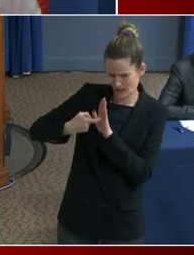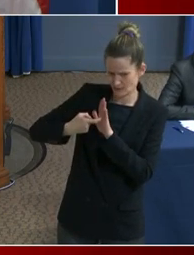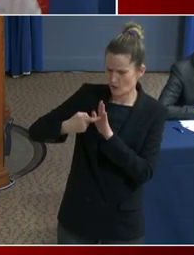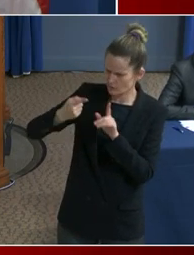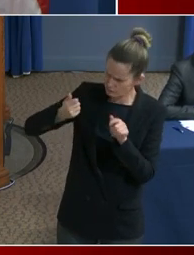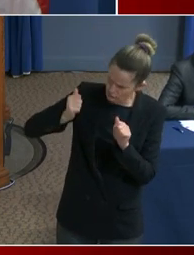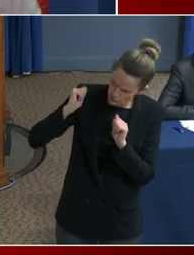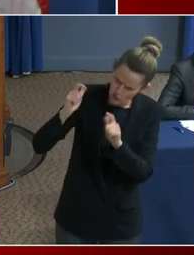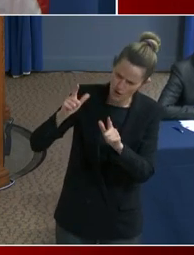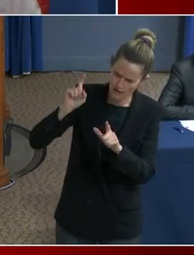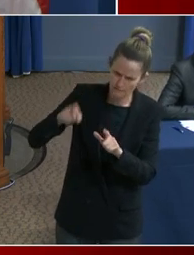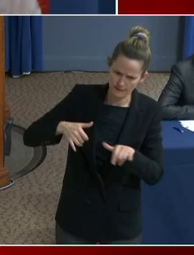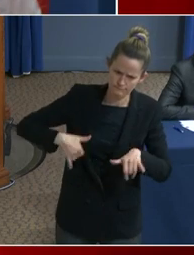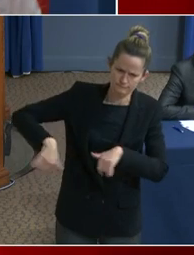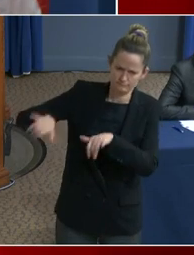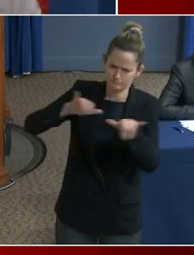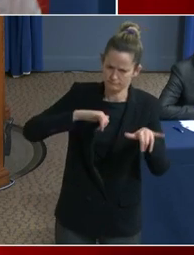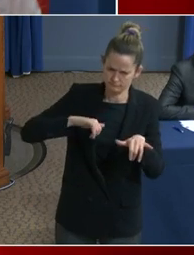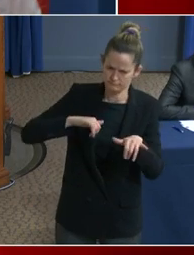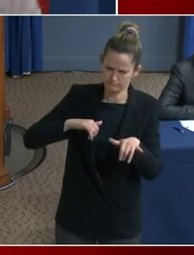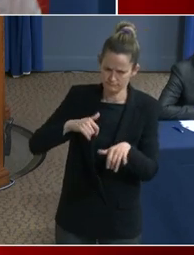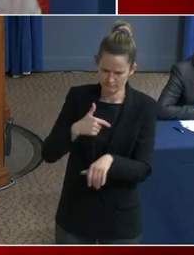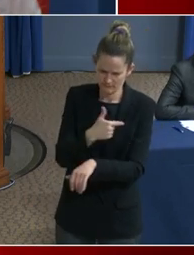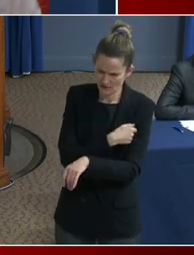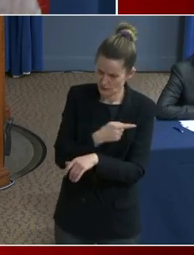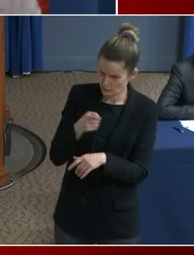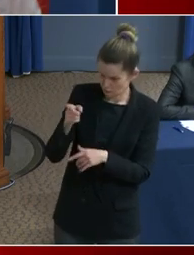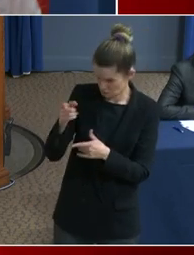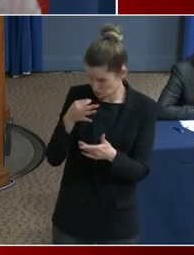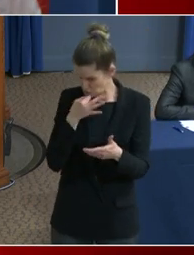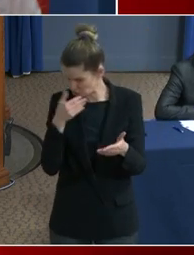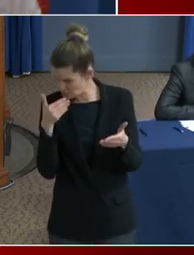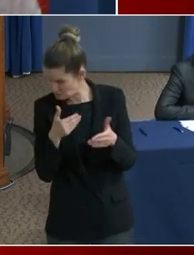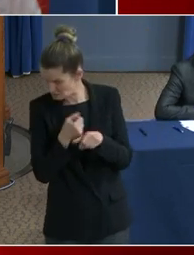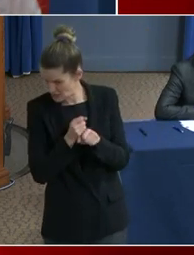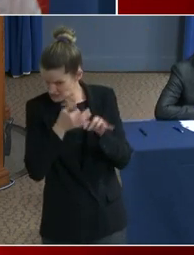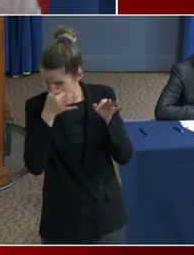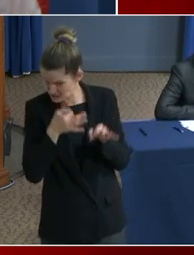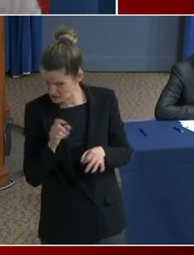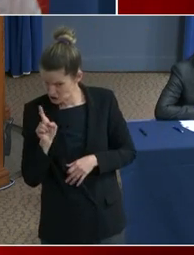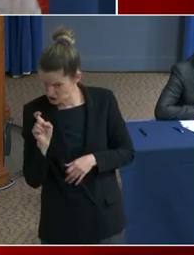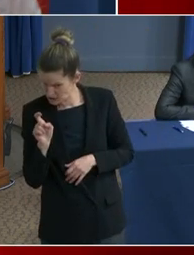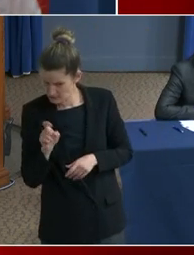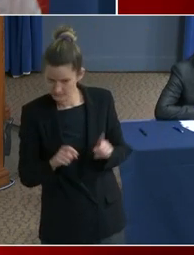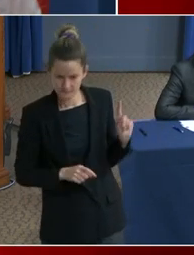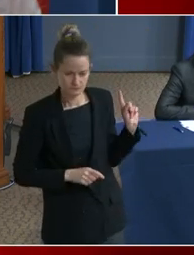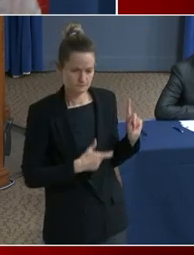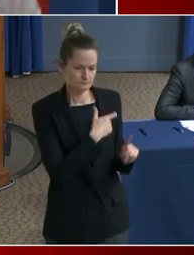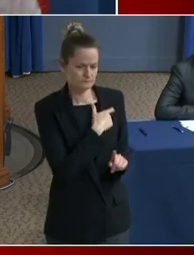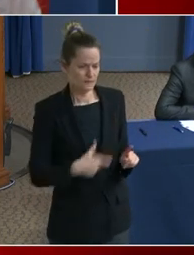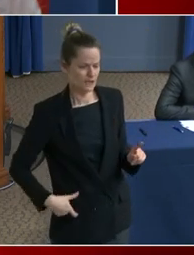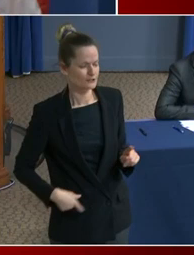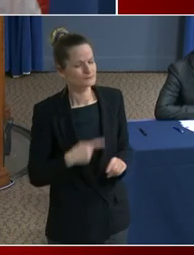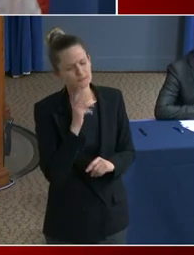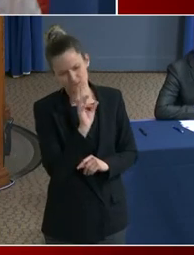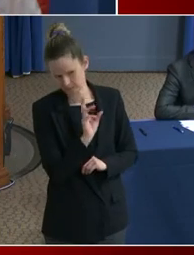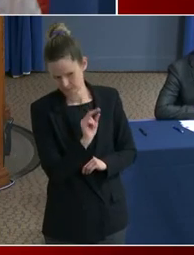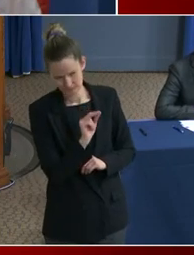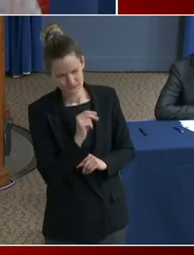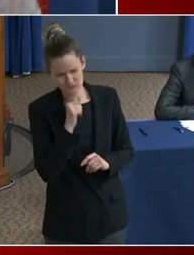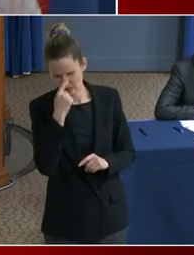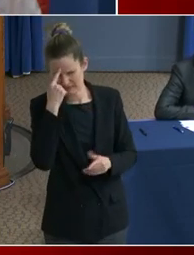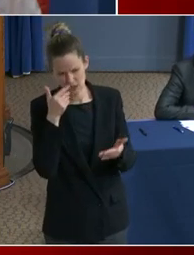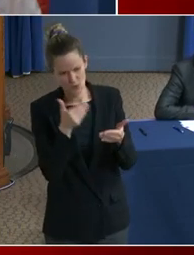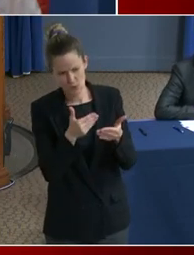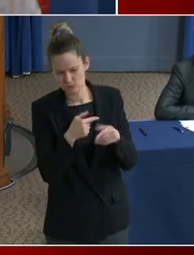without that testing option. Are you any closer to that? I don't think we are, Mark, like today, but